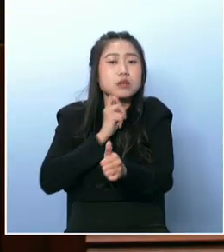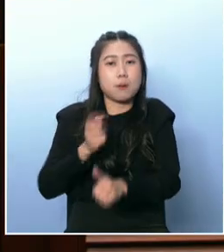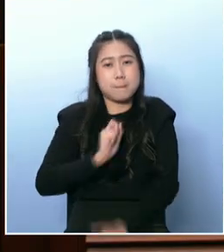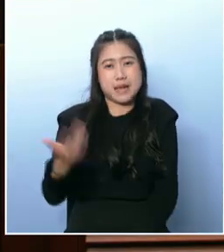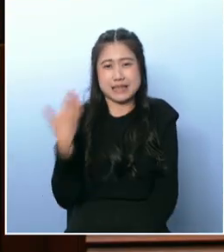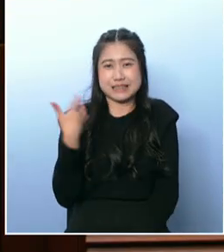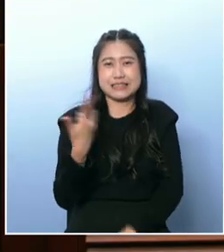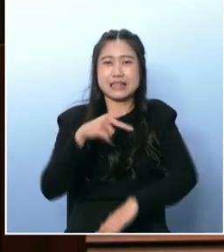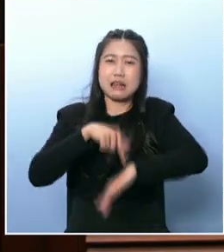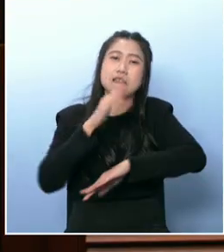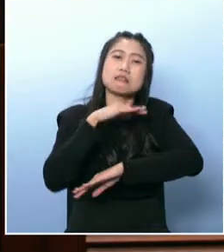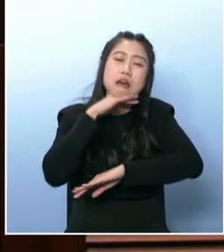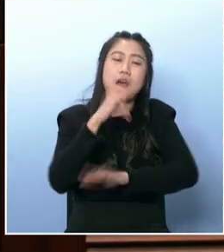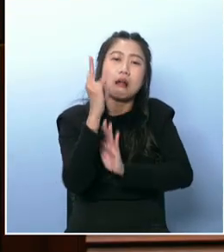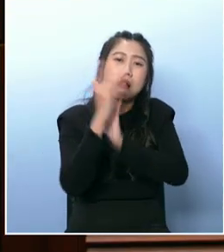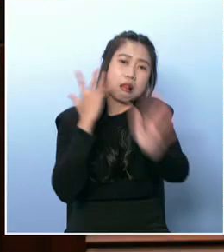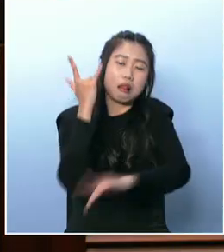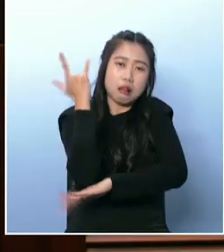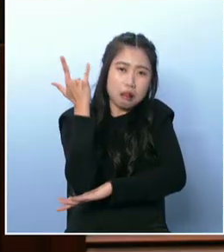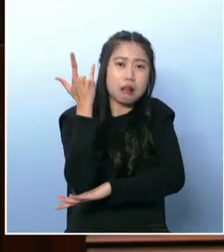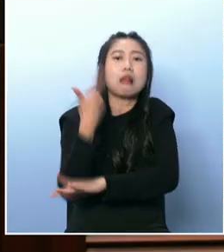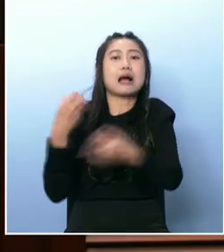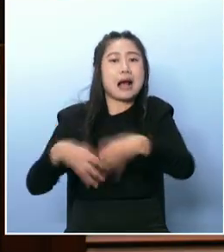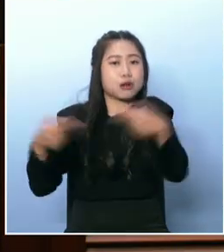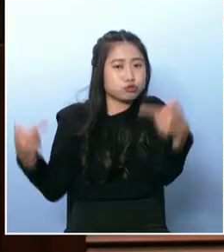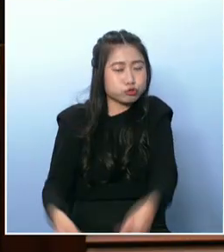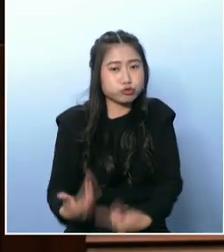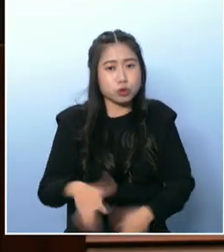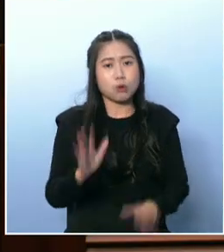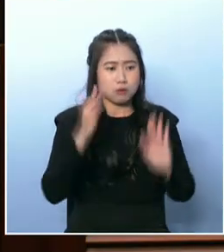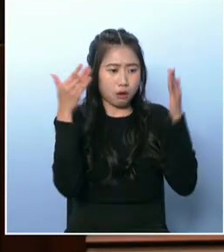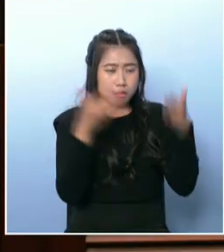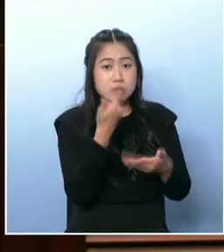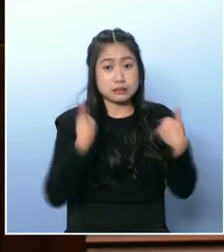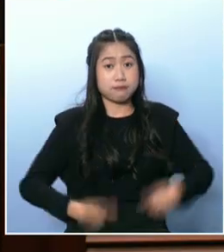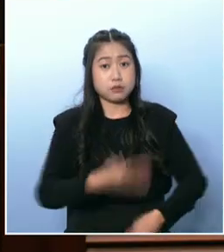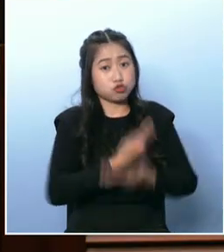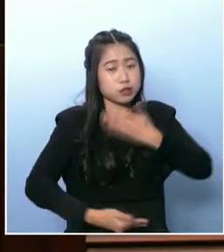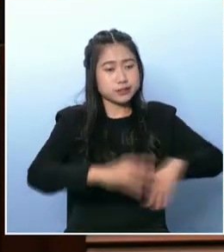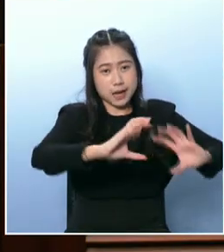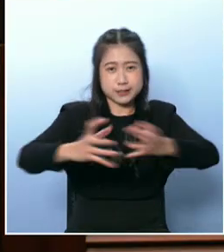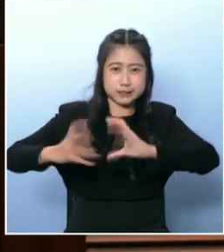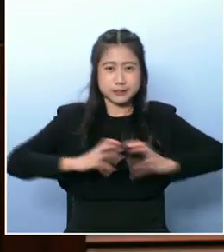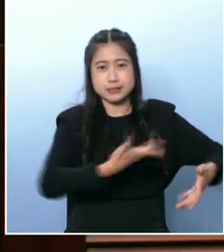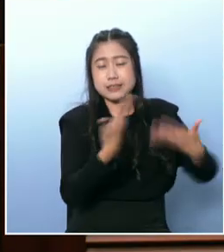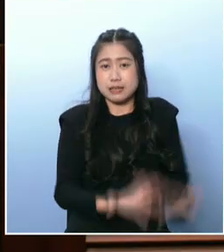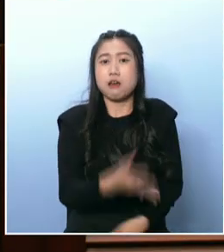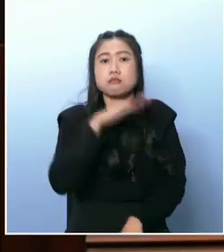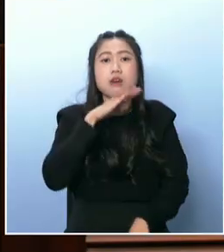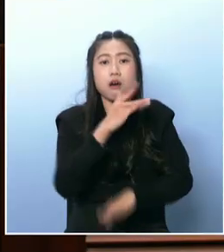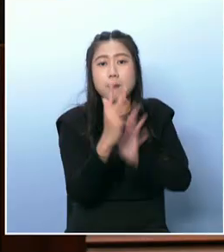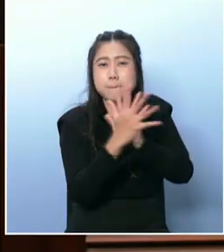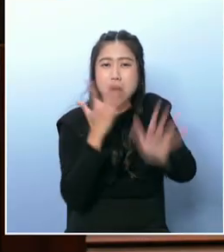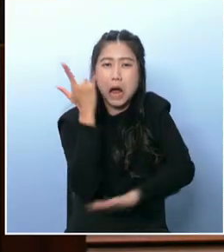service provided for them. So during the waiting time, they have been receiving services. So can you do similar things for